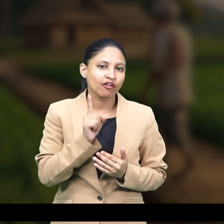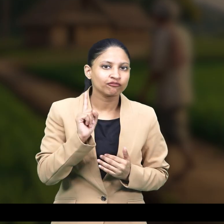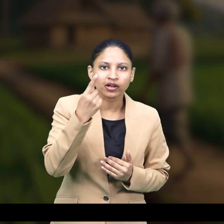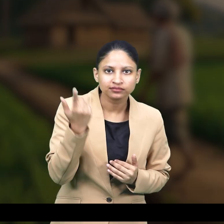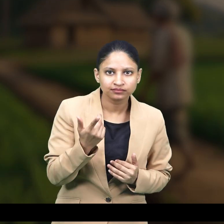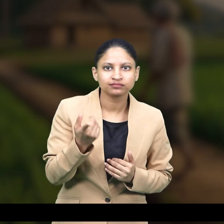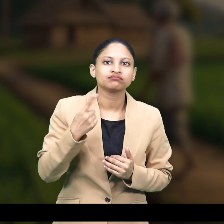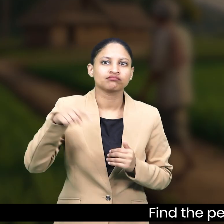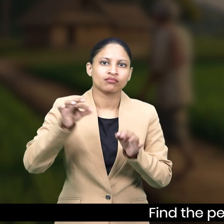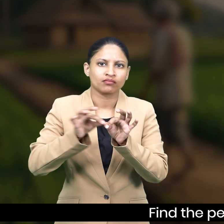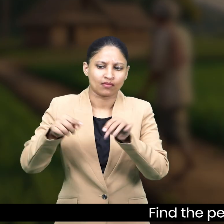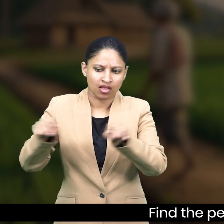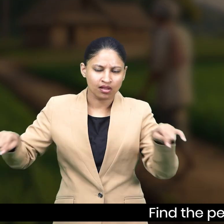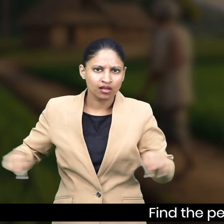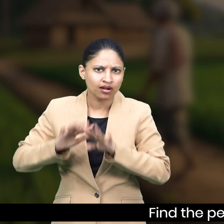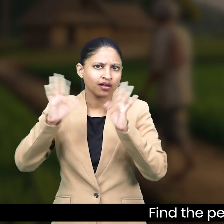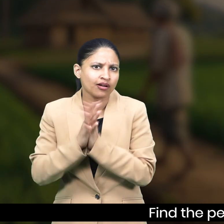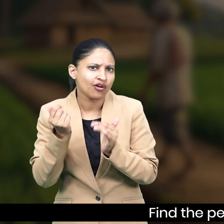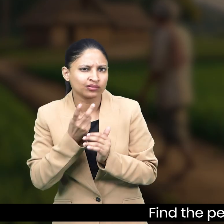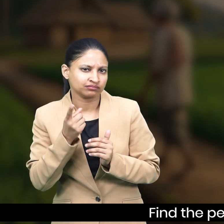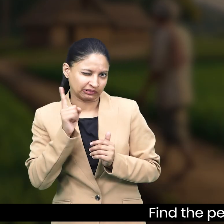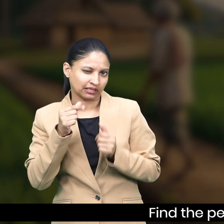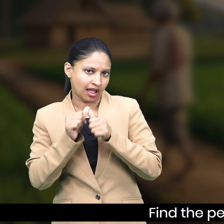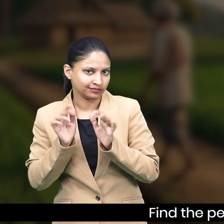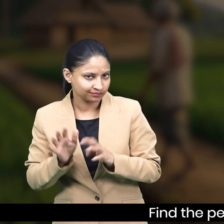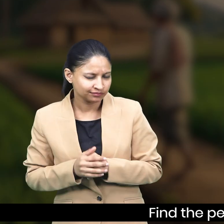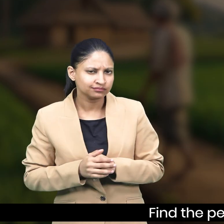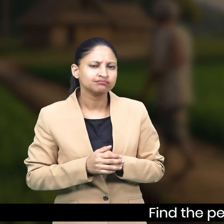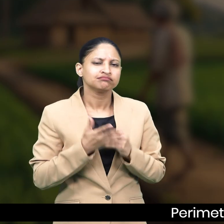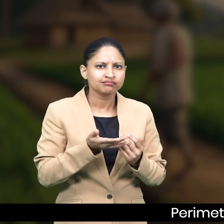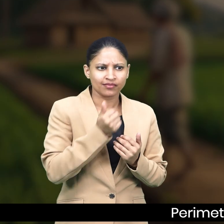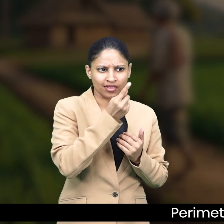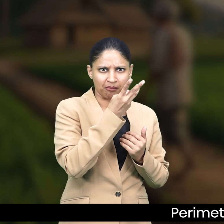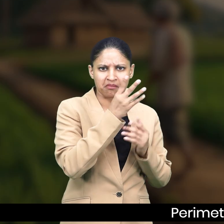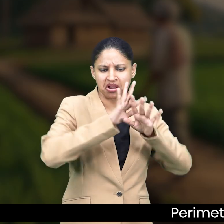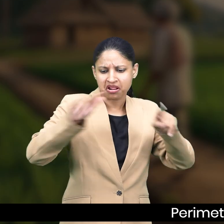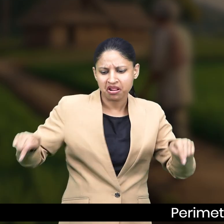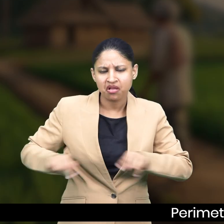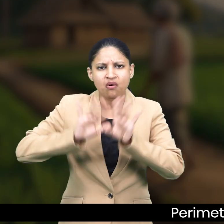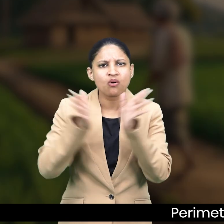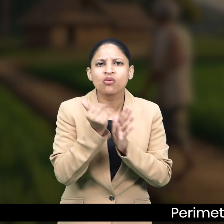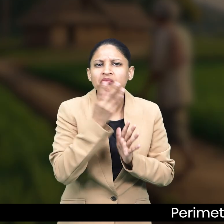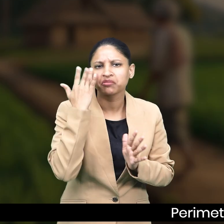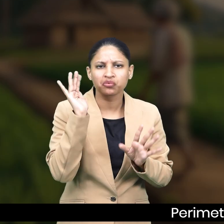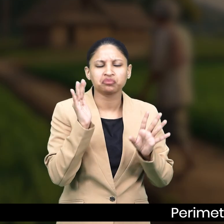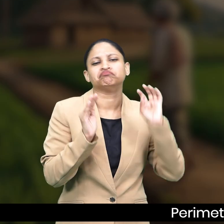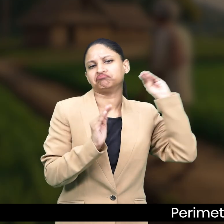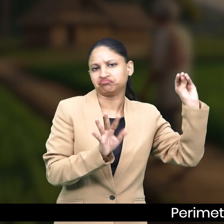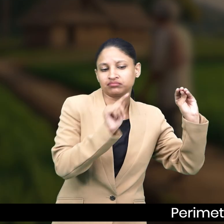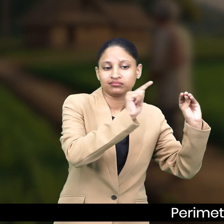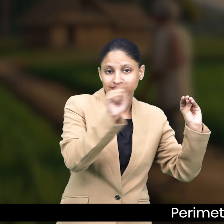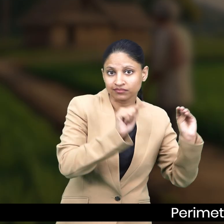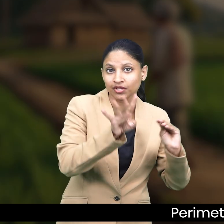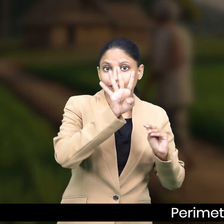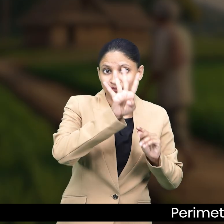Step 1. Find the perimeter of the square field. Perimeter of a square is equal